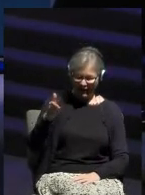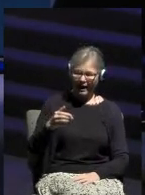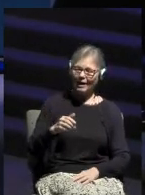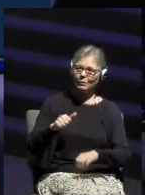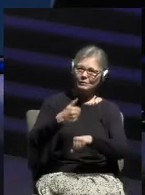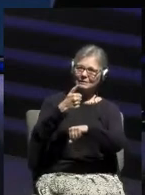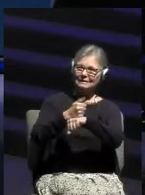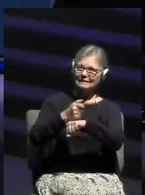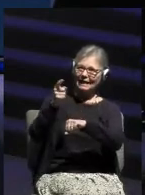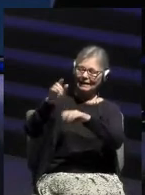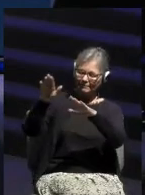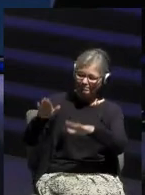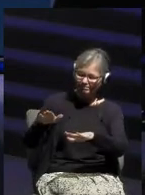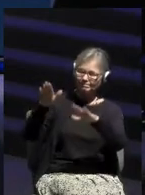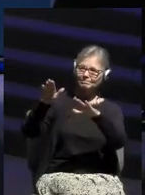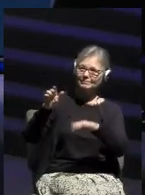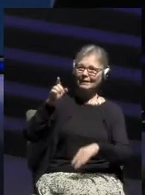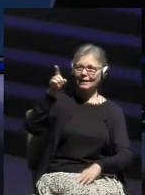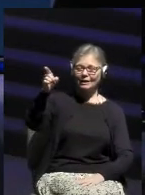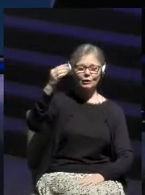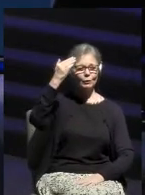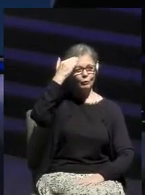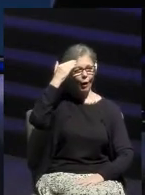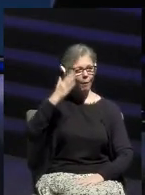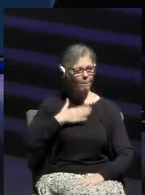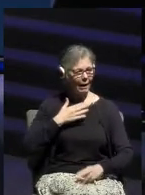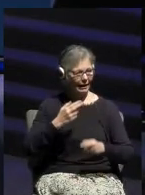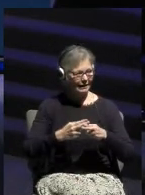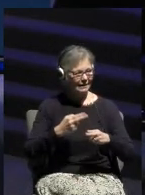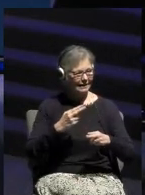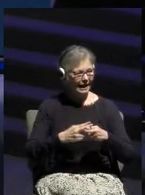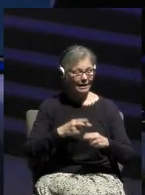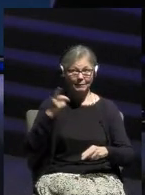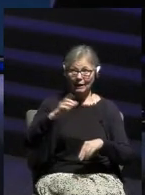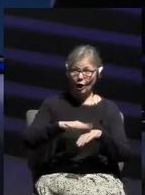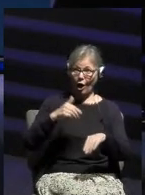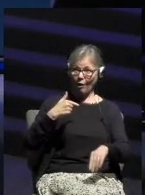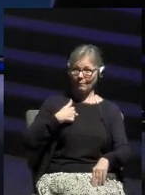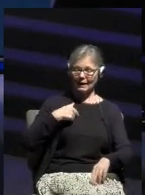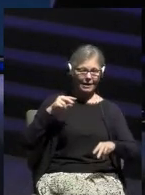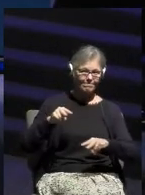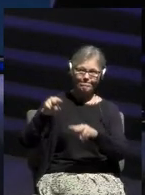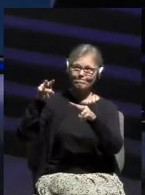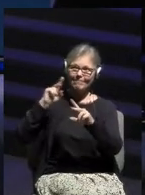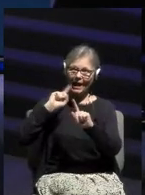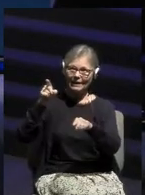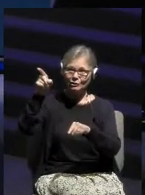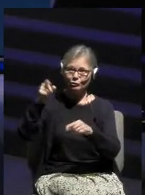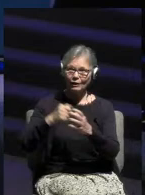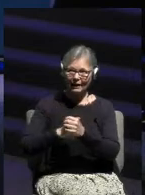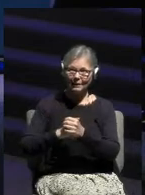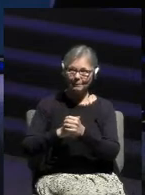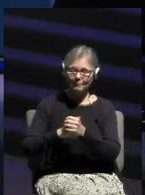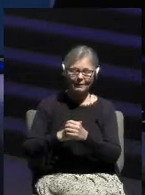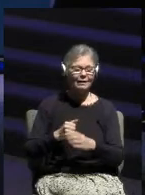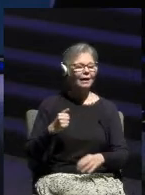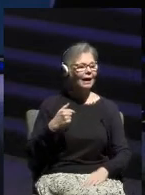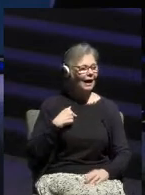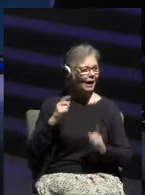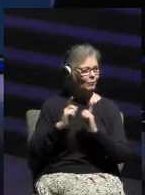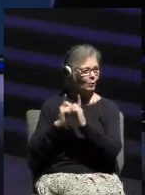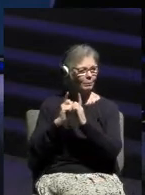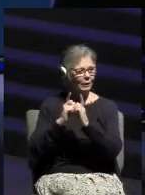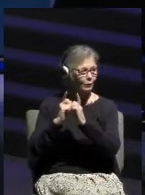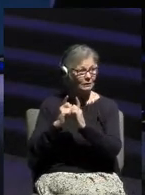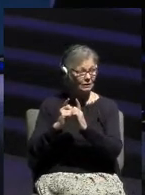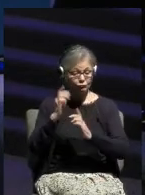set him on high, because he hath known my name. He shall call upon me, and I will answer him. I will be with him in